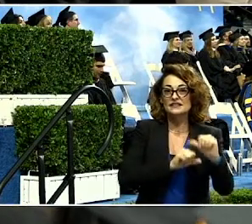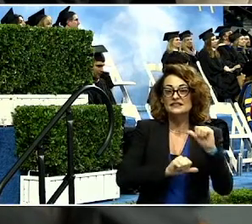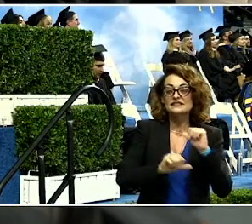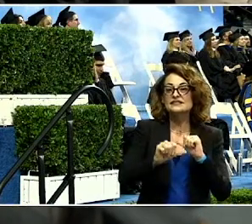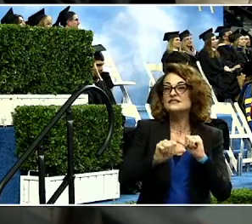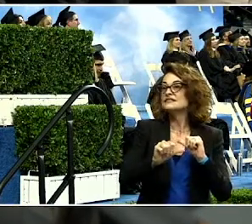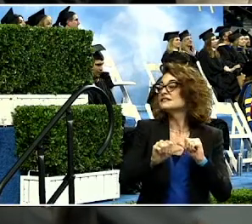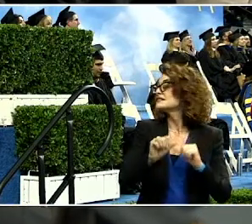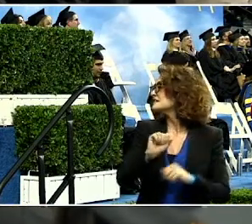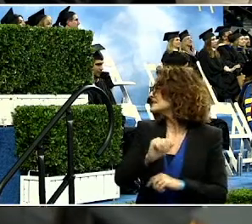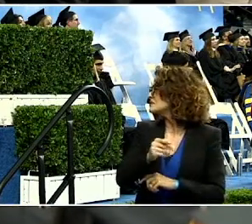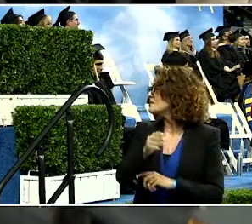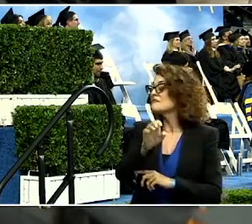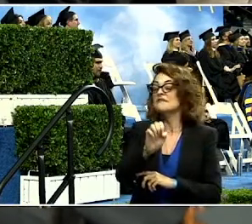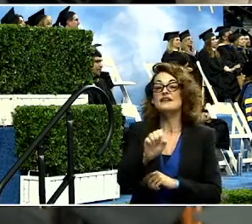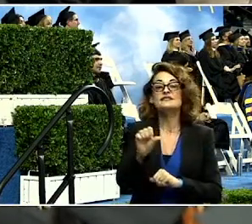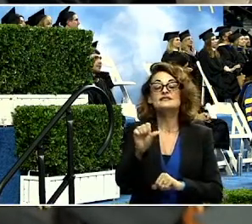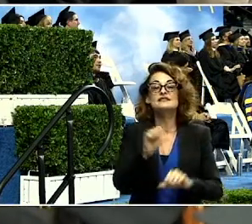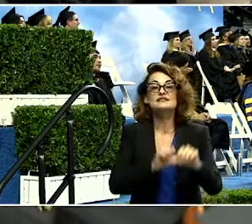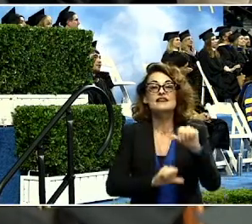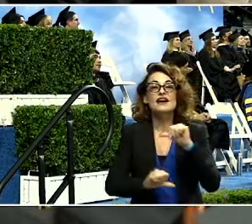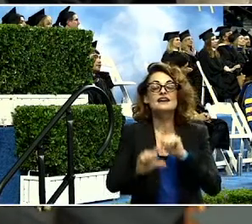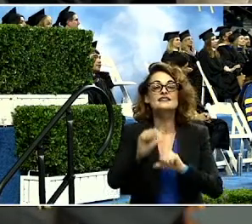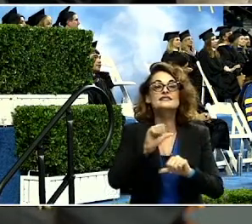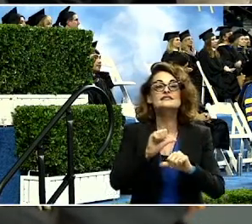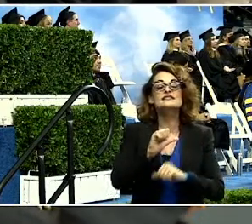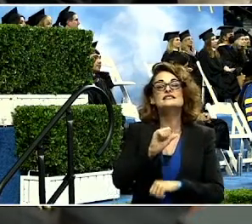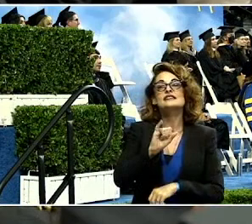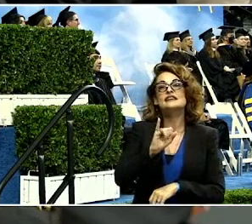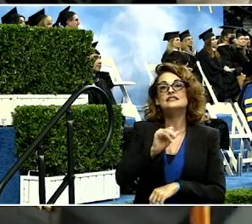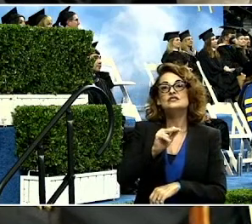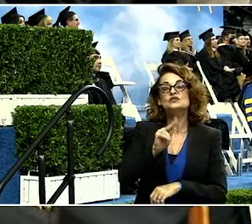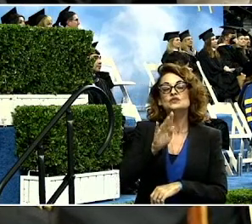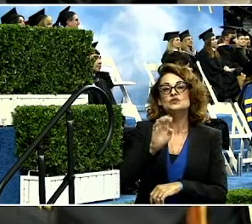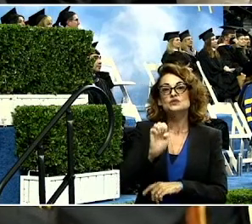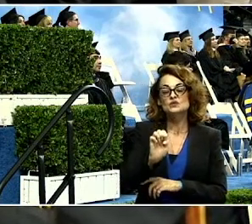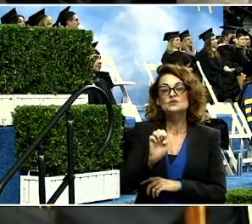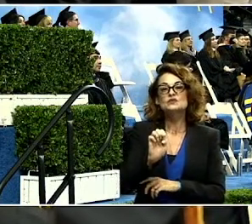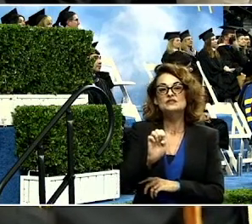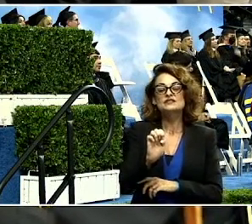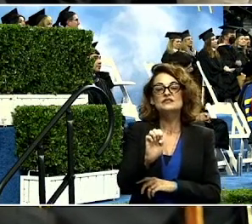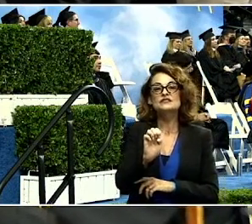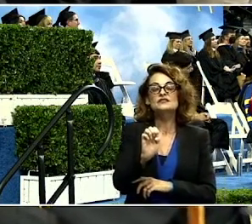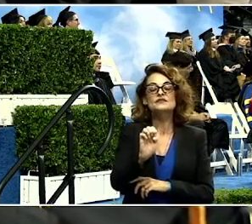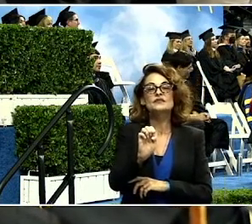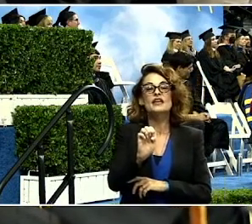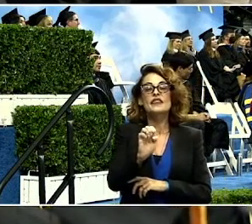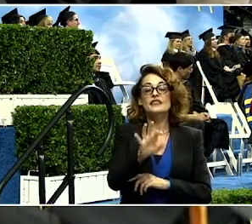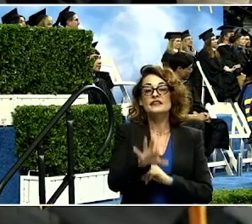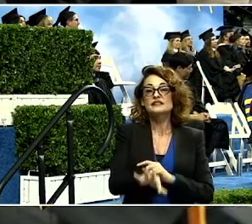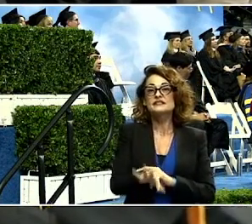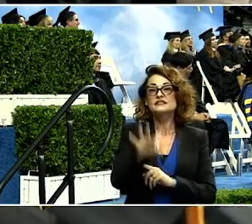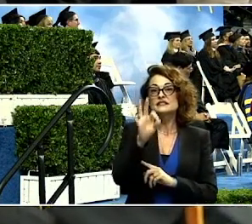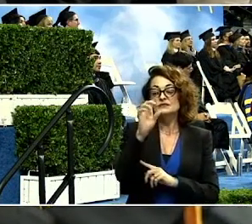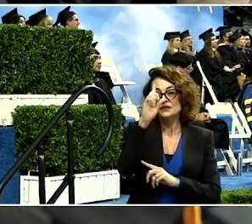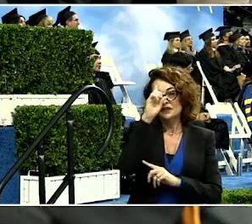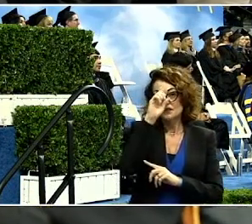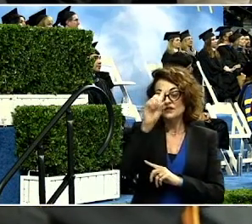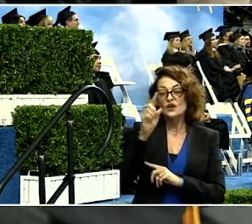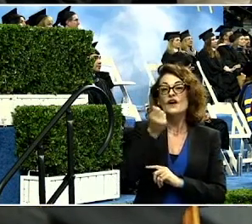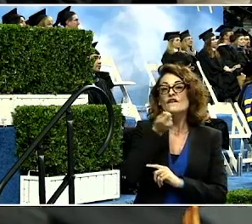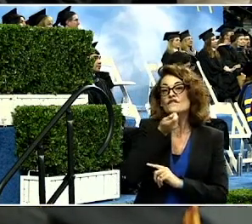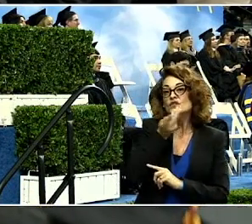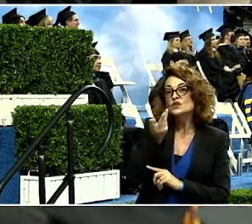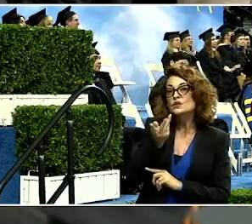sciences, and the Institute of the Environment and Sustainability. The discovery of compounds that cure diseases and